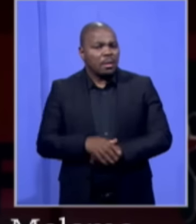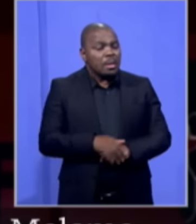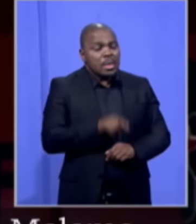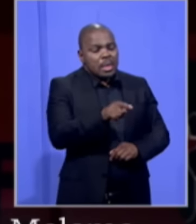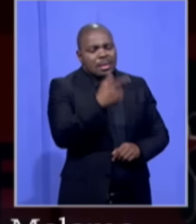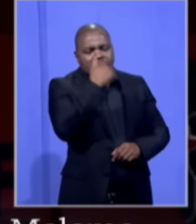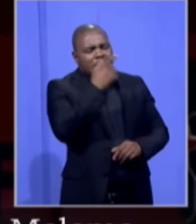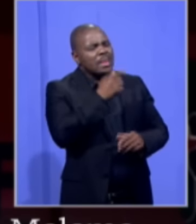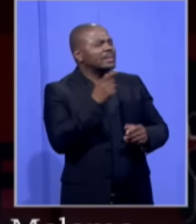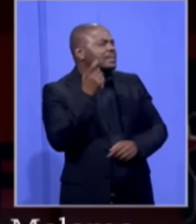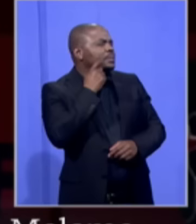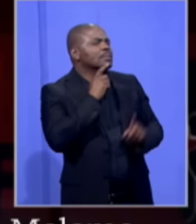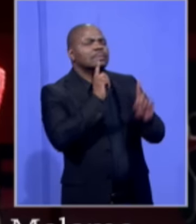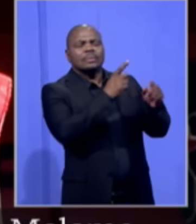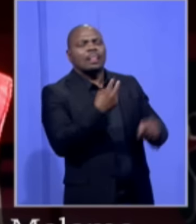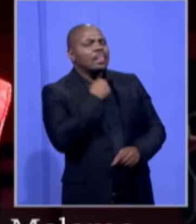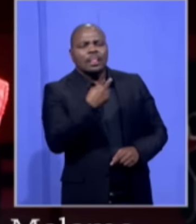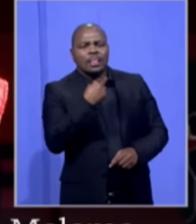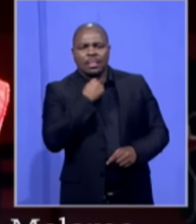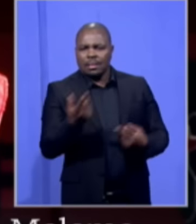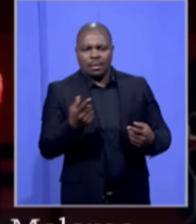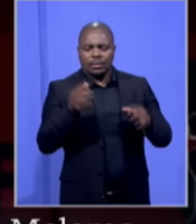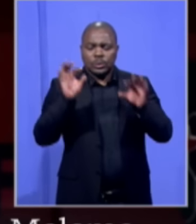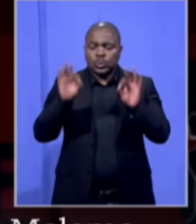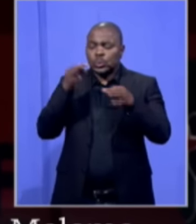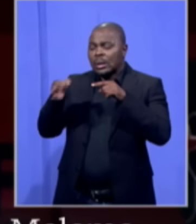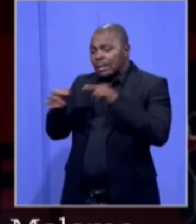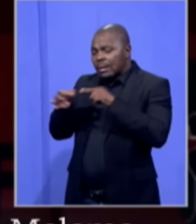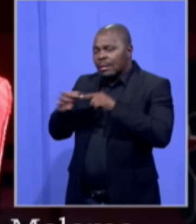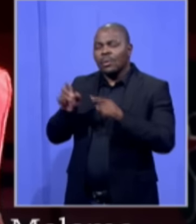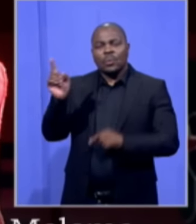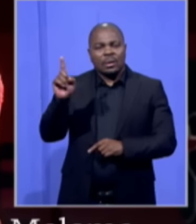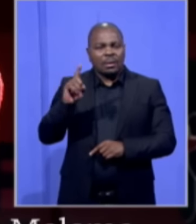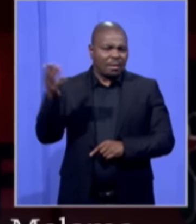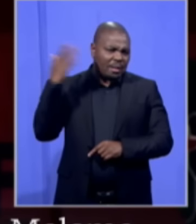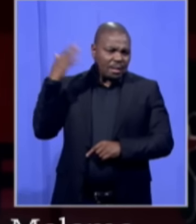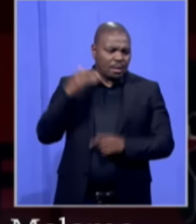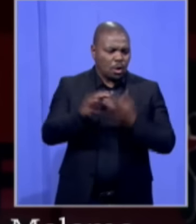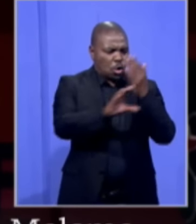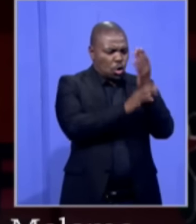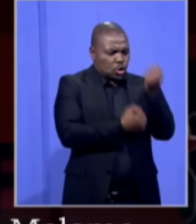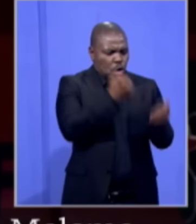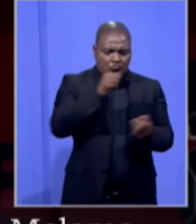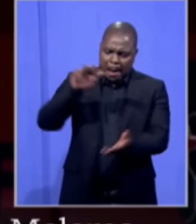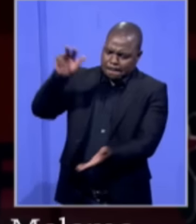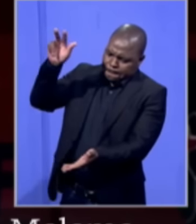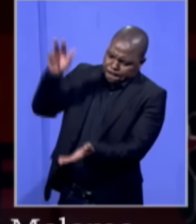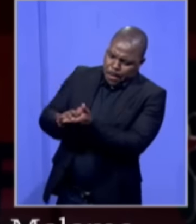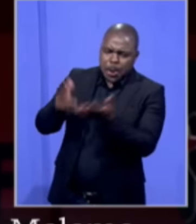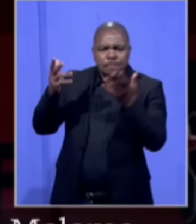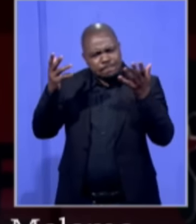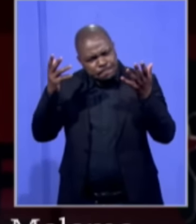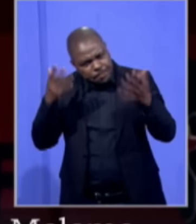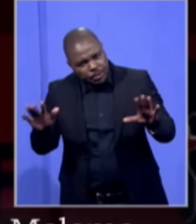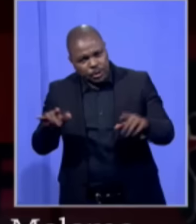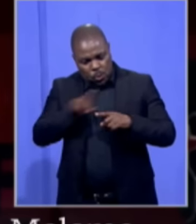a simple fact that this song, Kill the Boer, Kill the Farmer, was approved by the Constitutional Court. We are